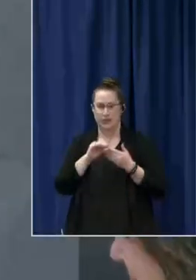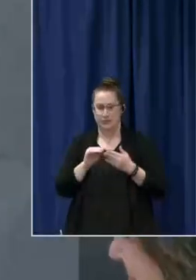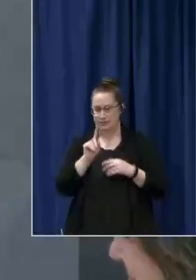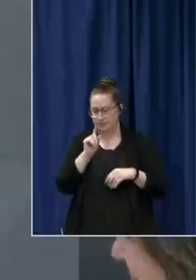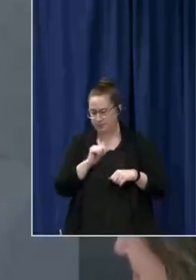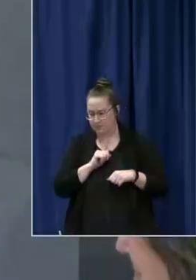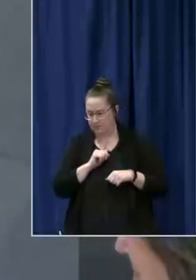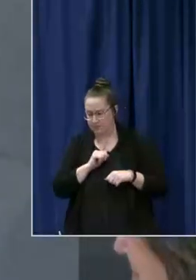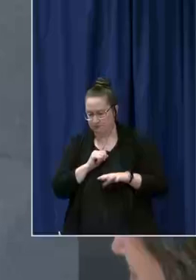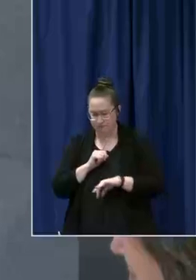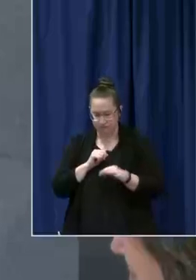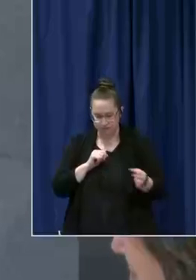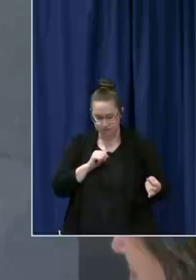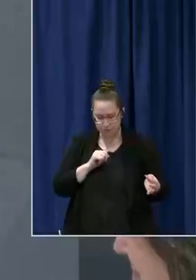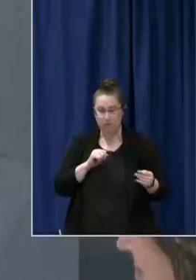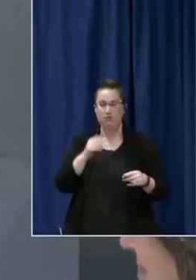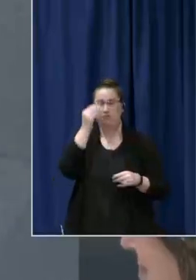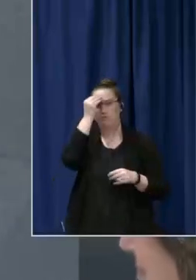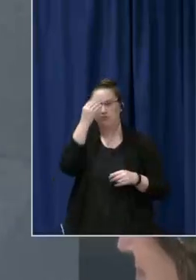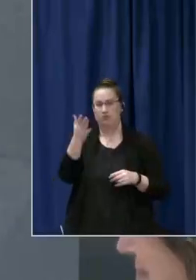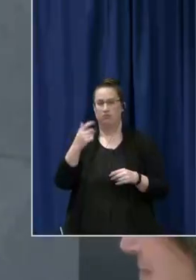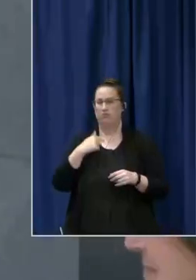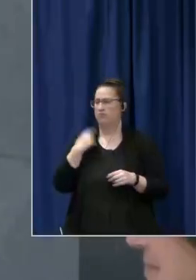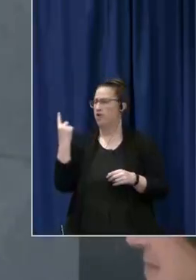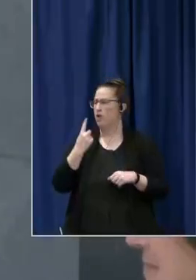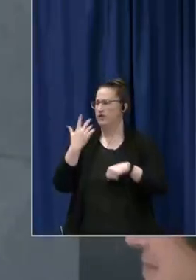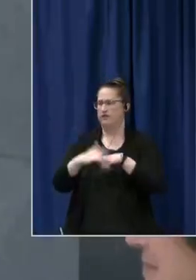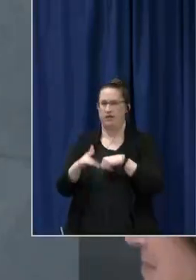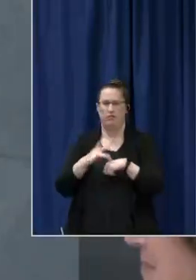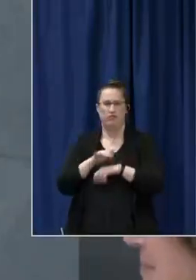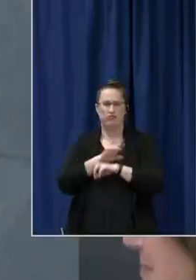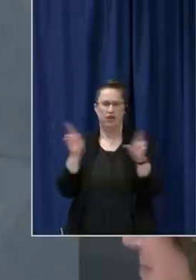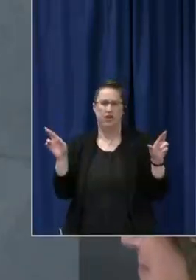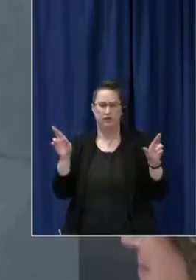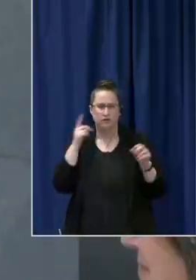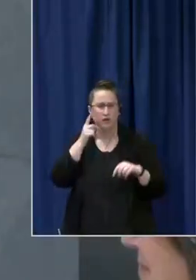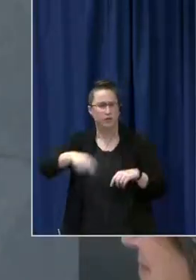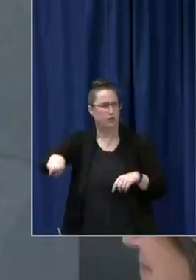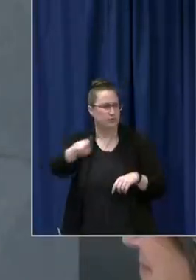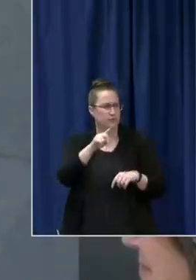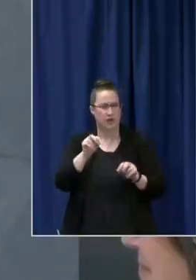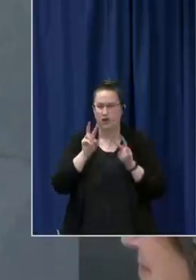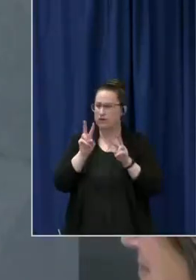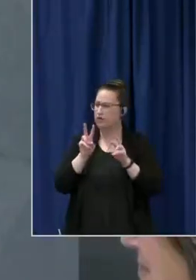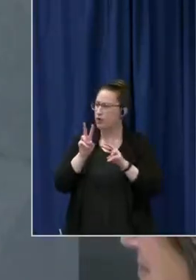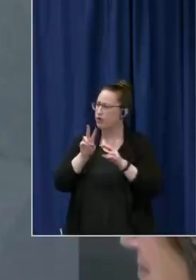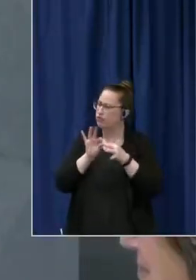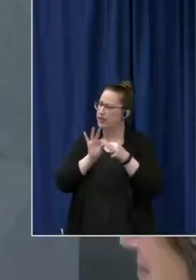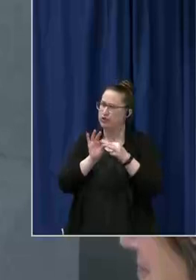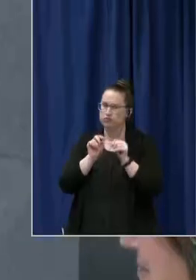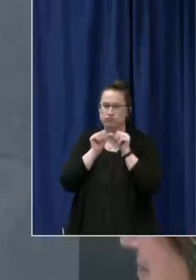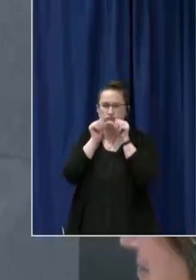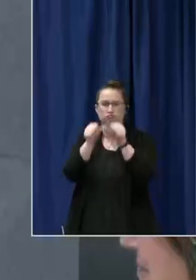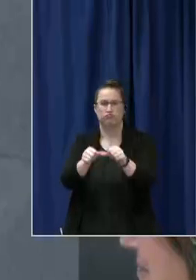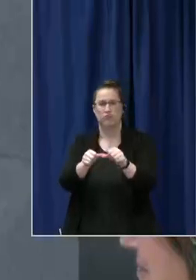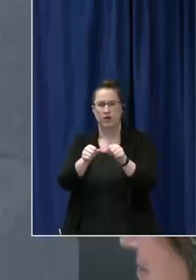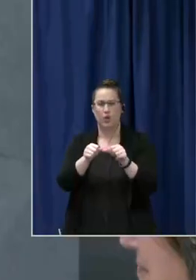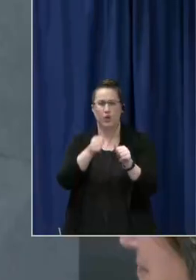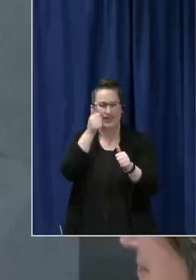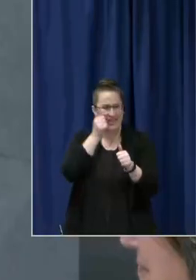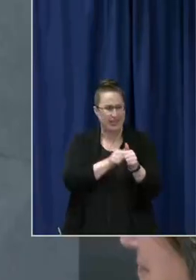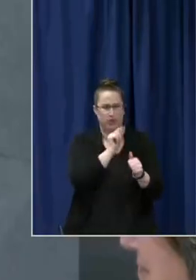And please know that my door is always open to you. I look forward to building a relationship with each of